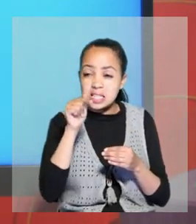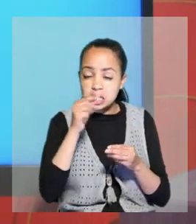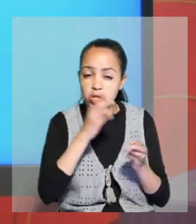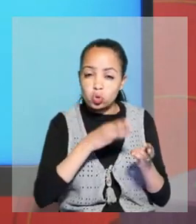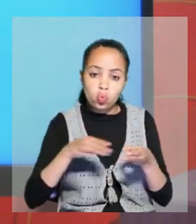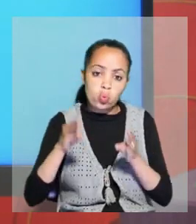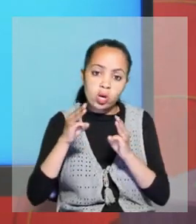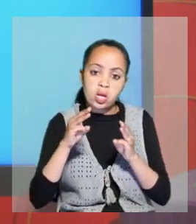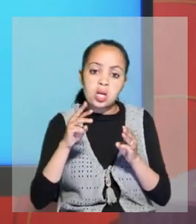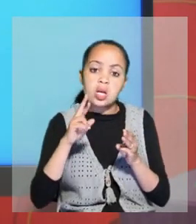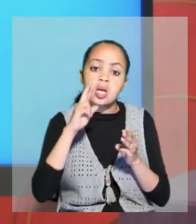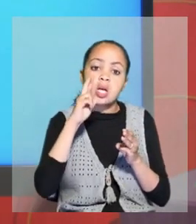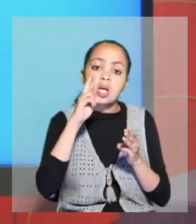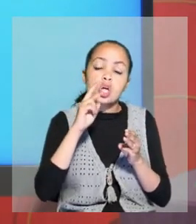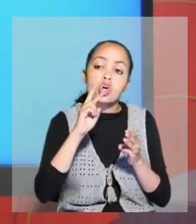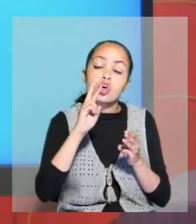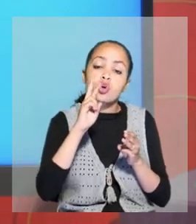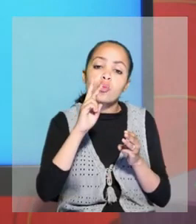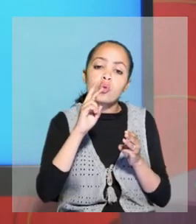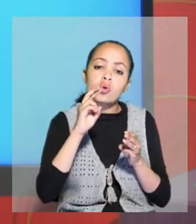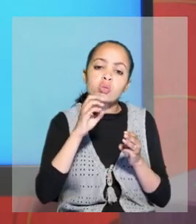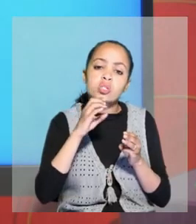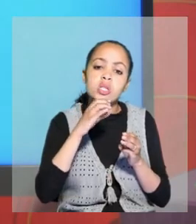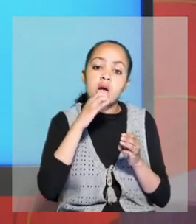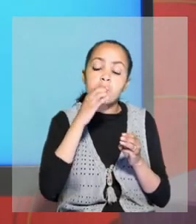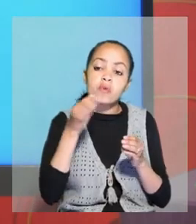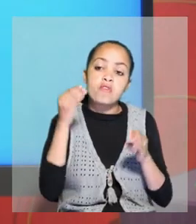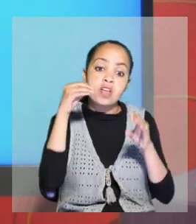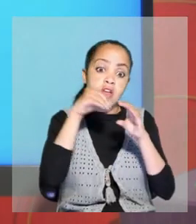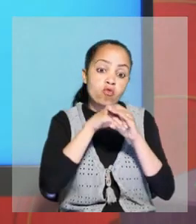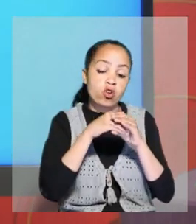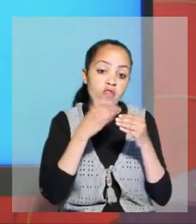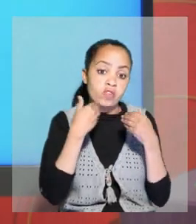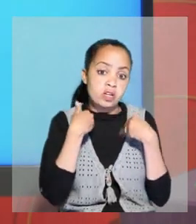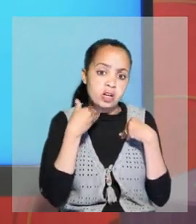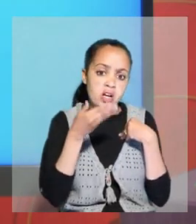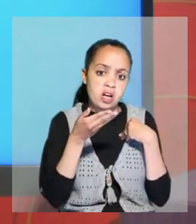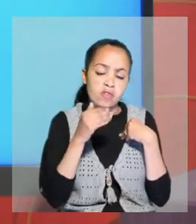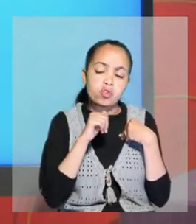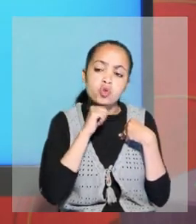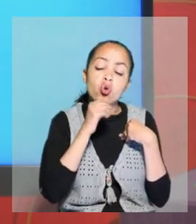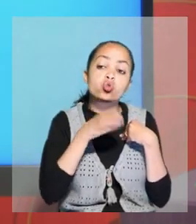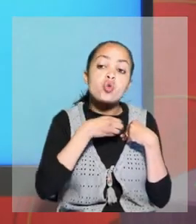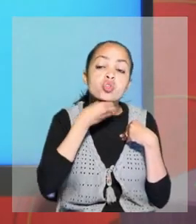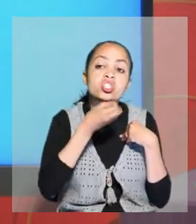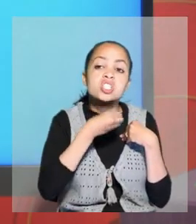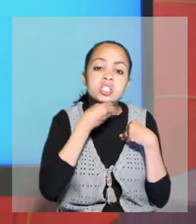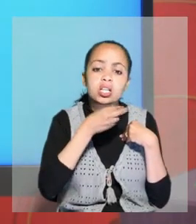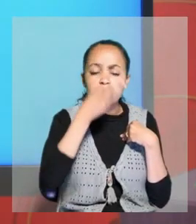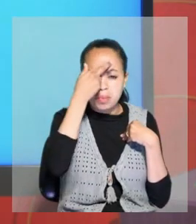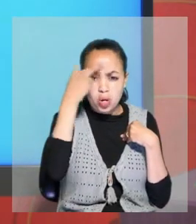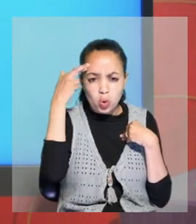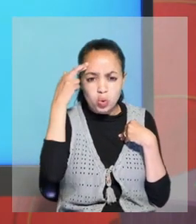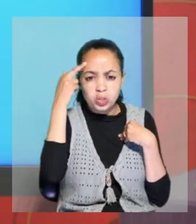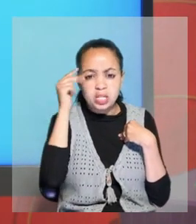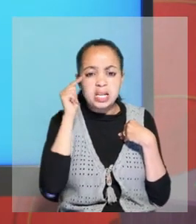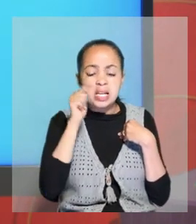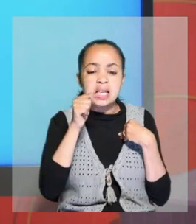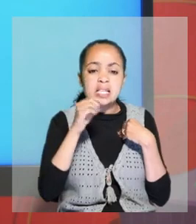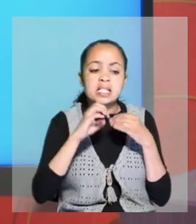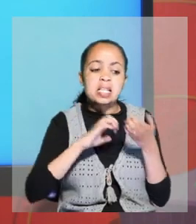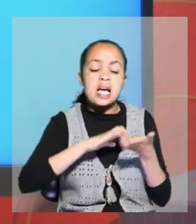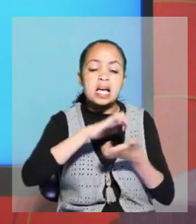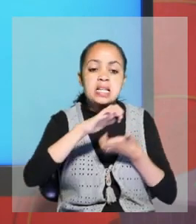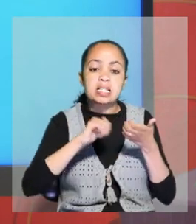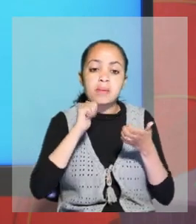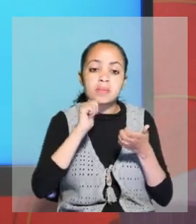case, ribulose biphosphate carboxylase is evolved, not oxygenase, because it is an enzyme